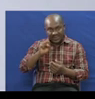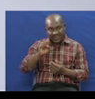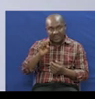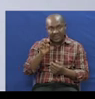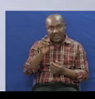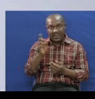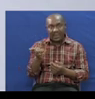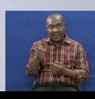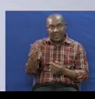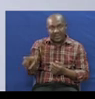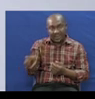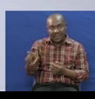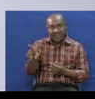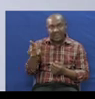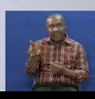biosphere.